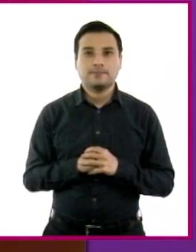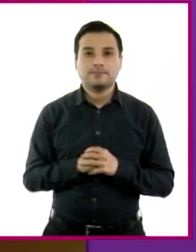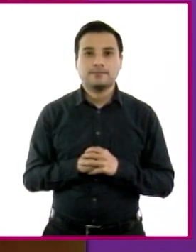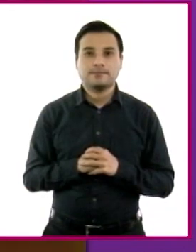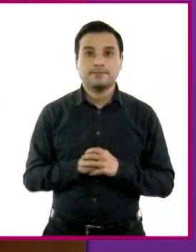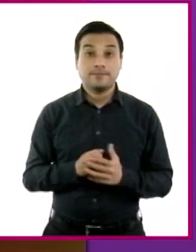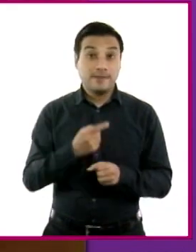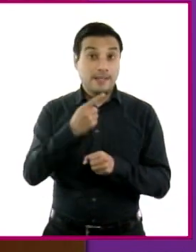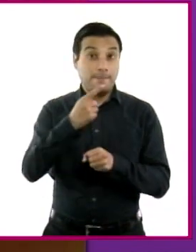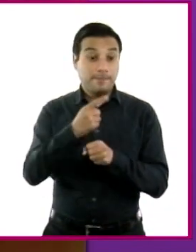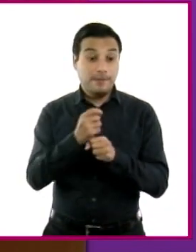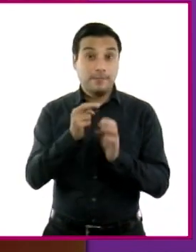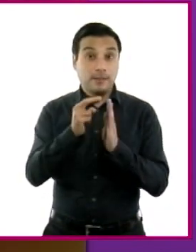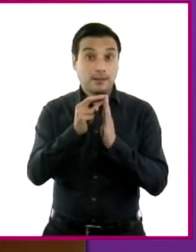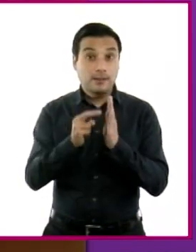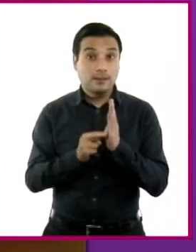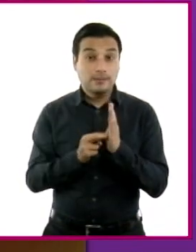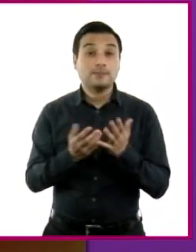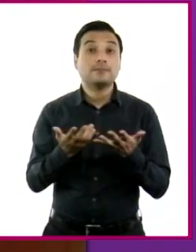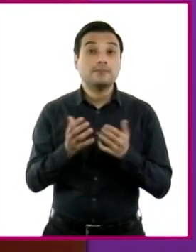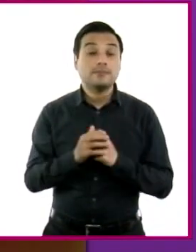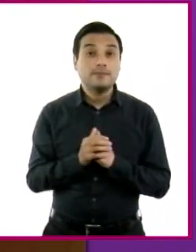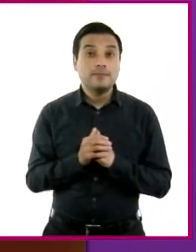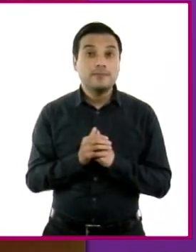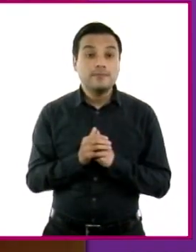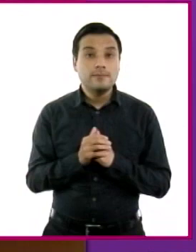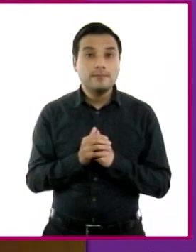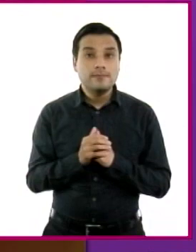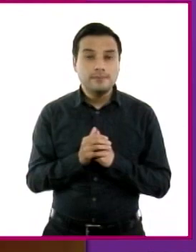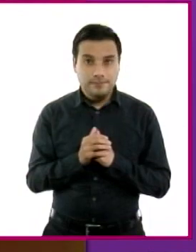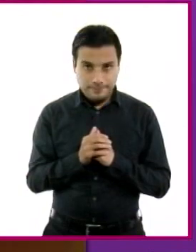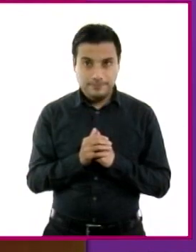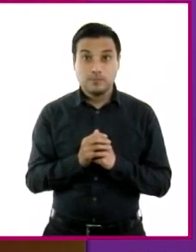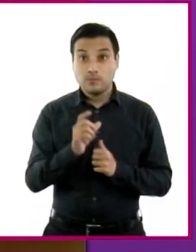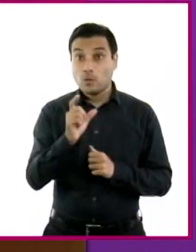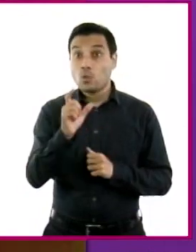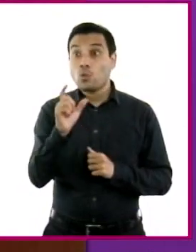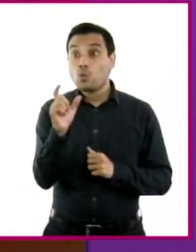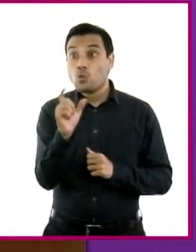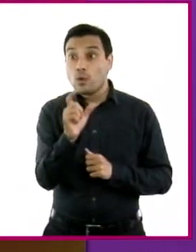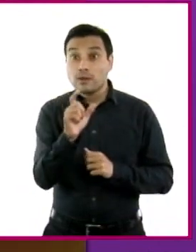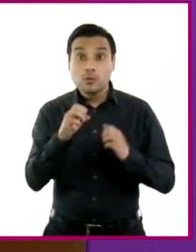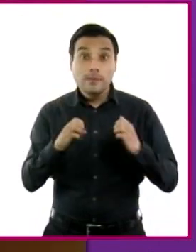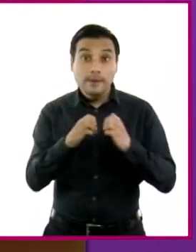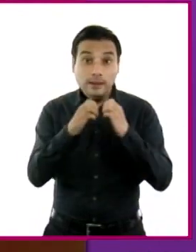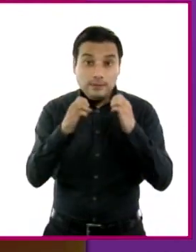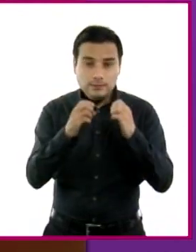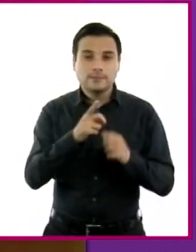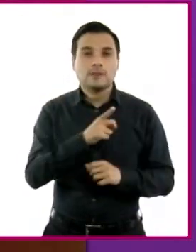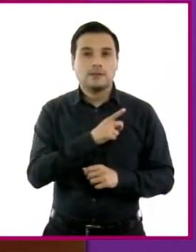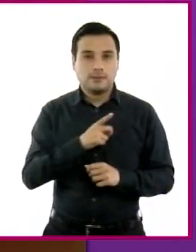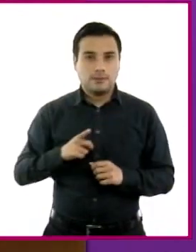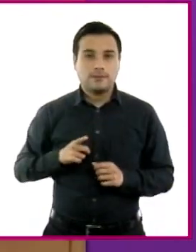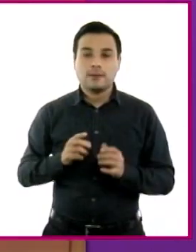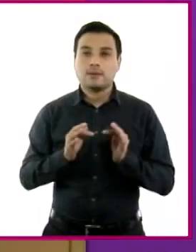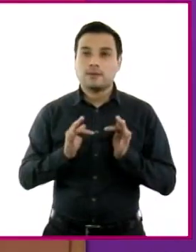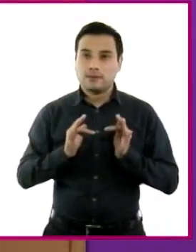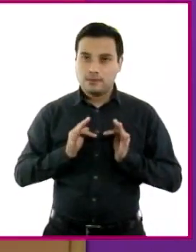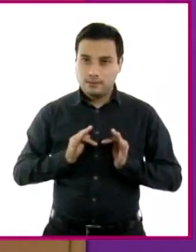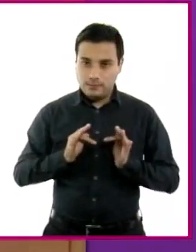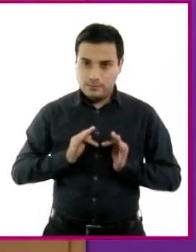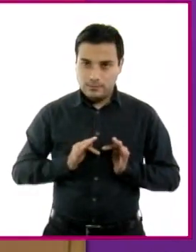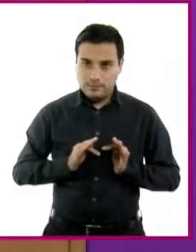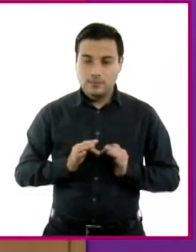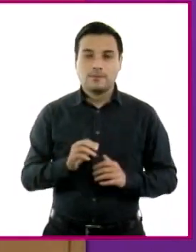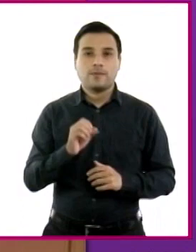The first rule we wrote is, we must keep calm during an emergency. Thanks, Sophia.